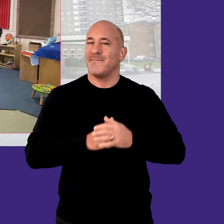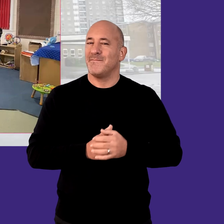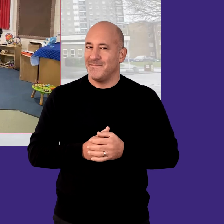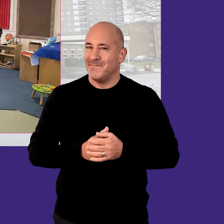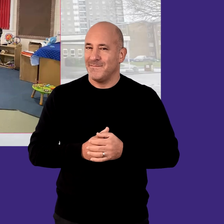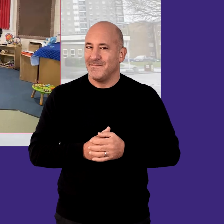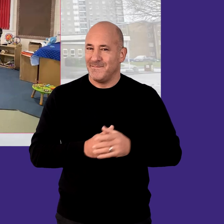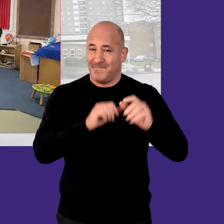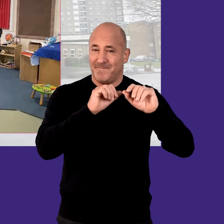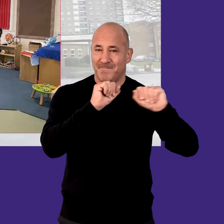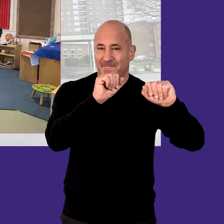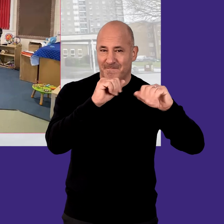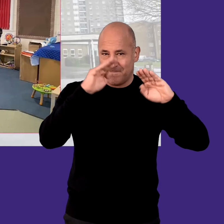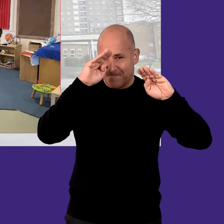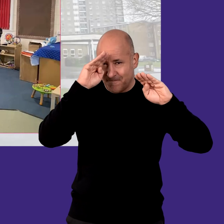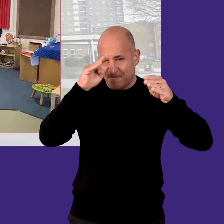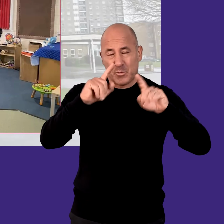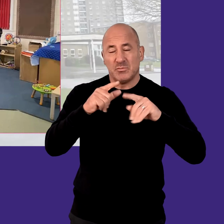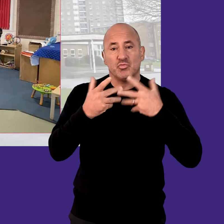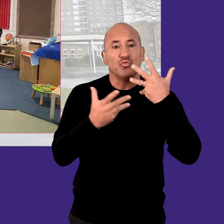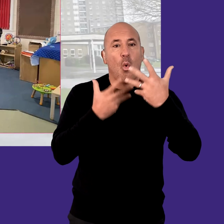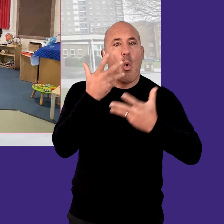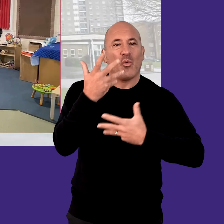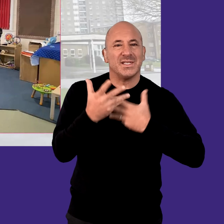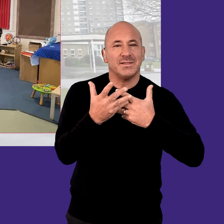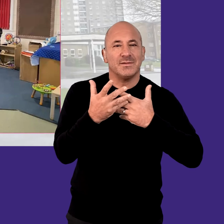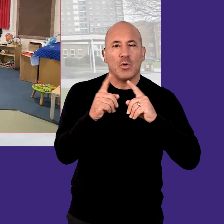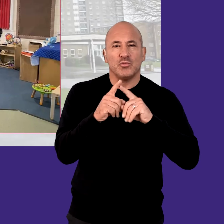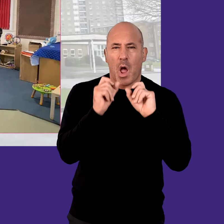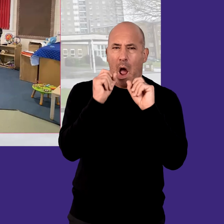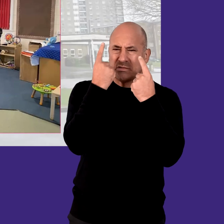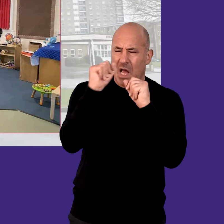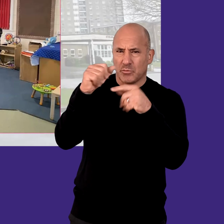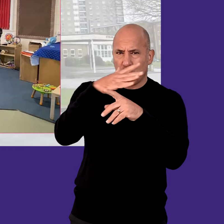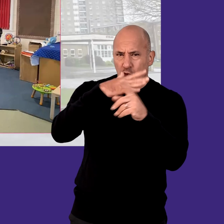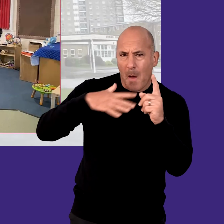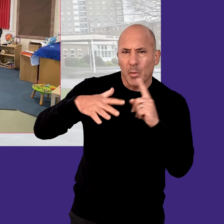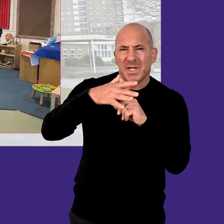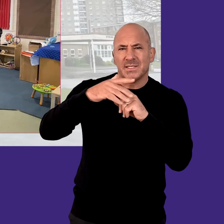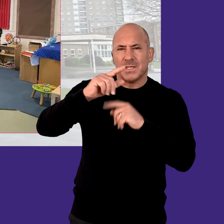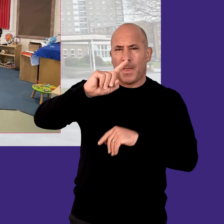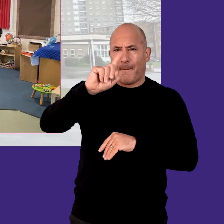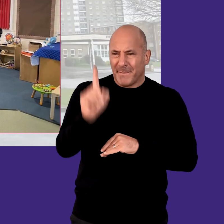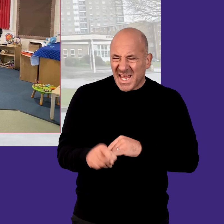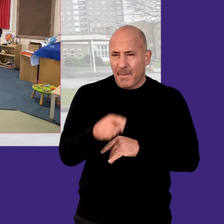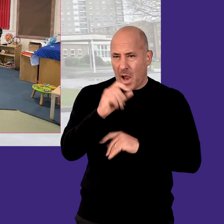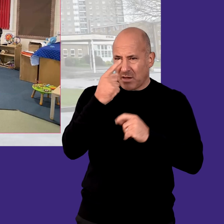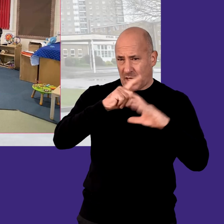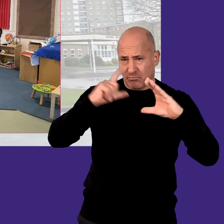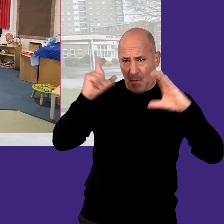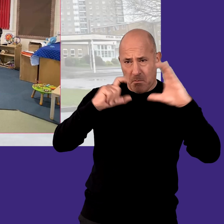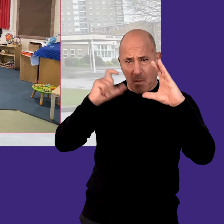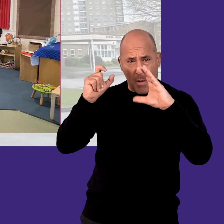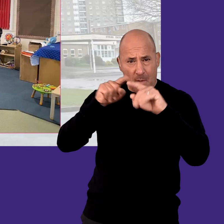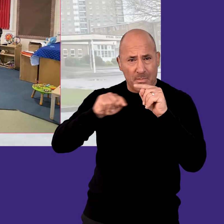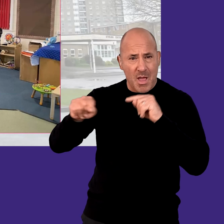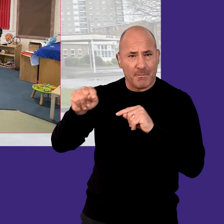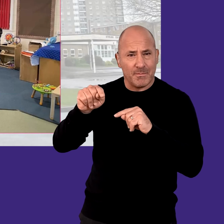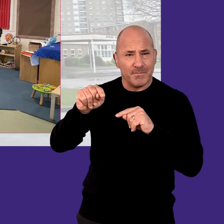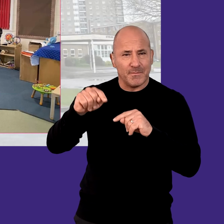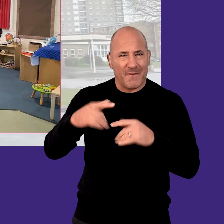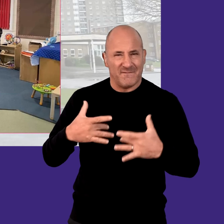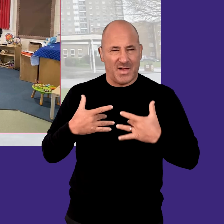His particular practice focuses on storytelling and understanding the community and people